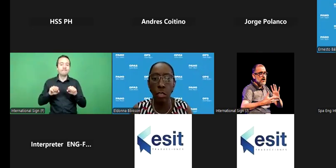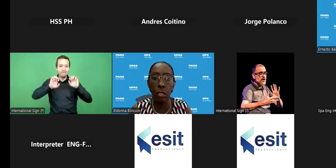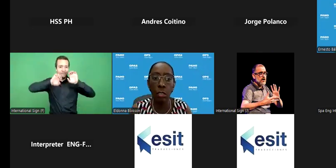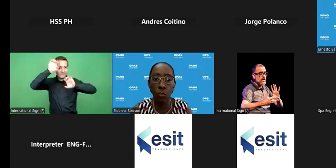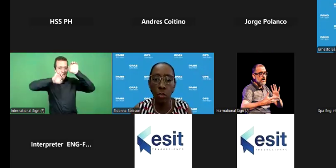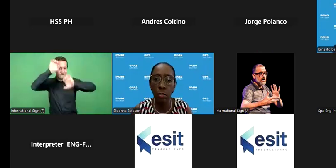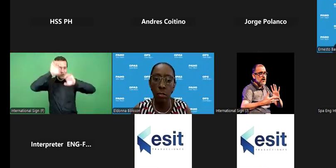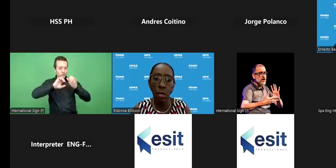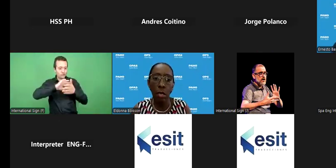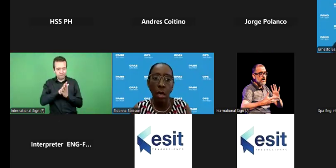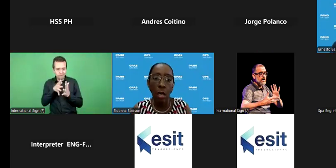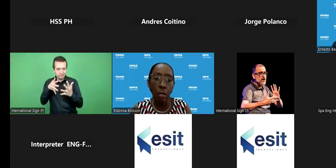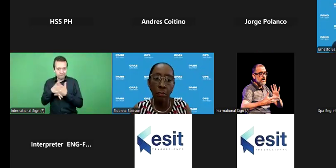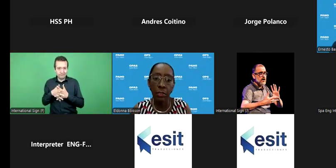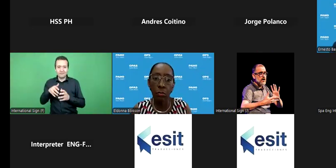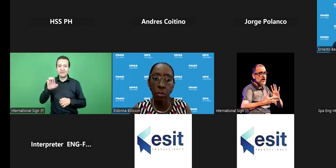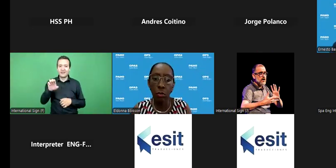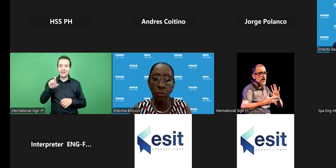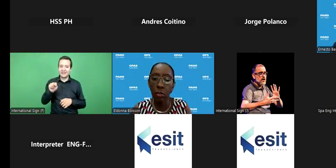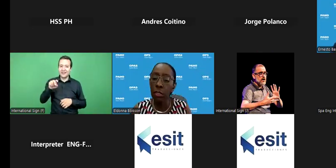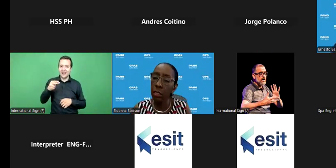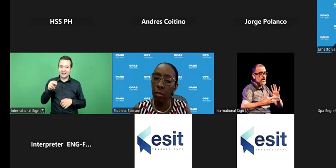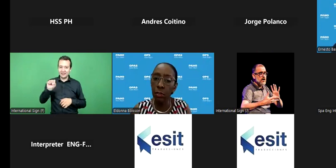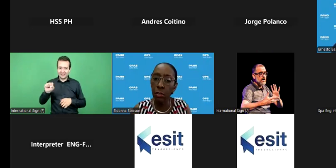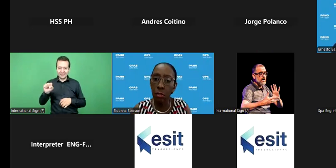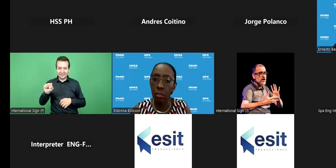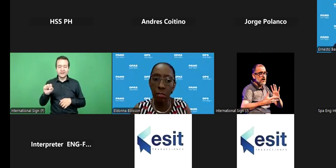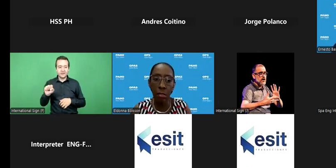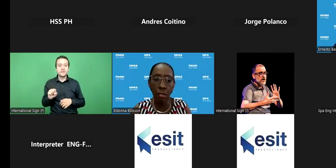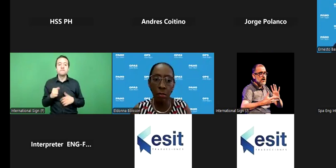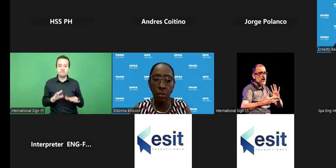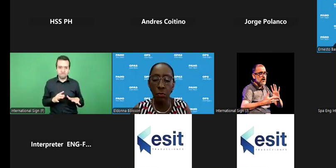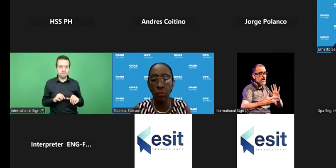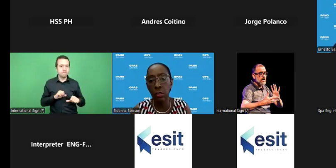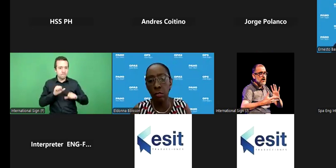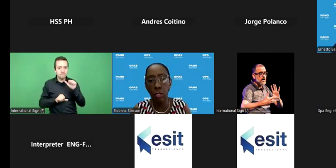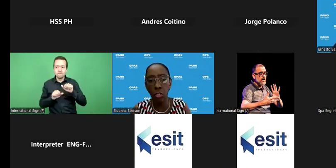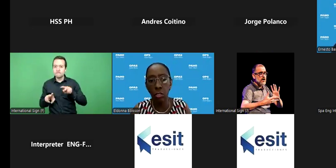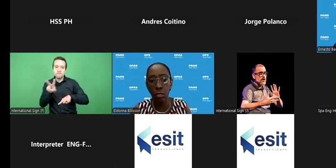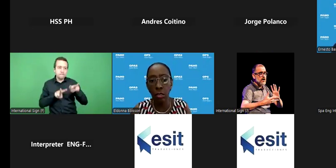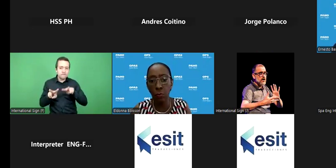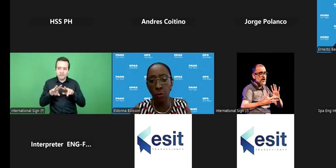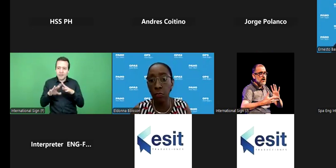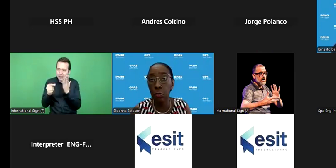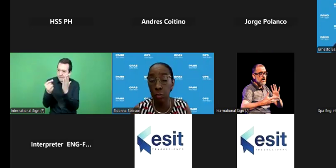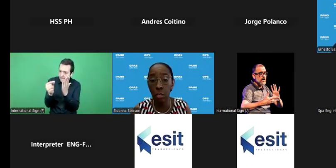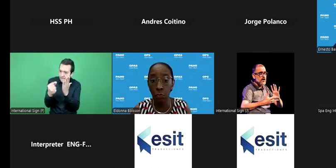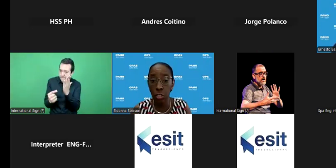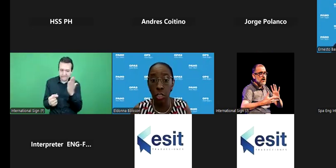evaluations in other countries. So, I really want to take the opportunity at the start of this brief intervention to